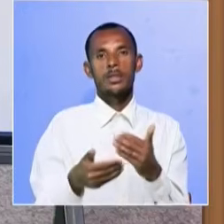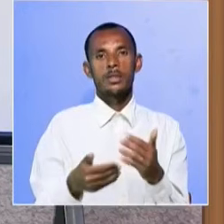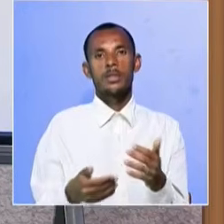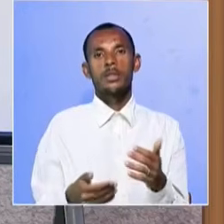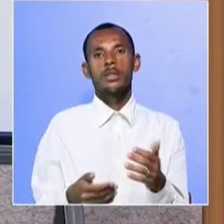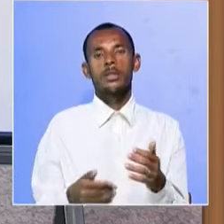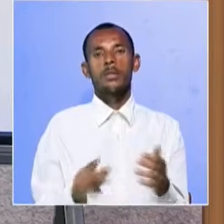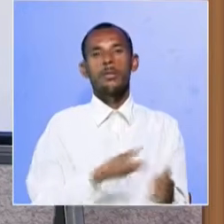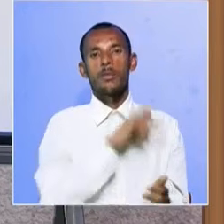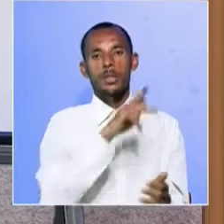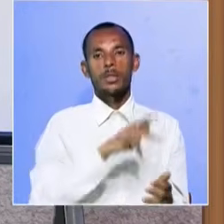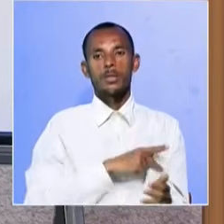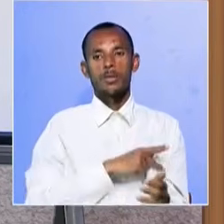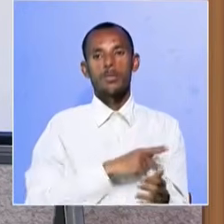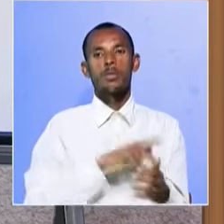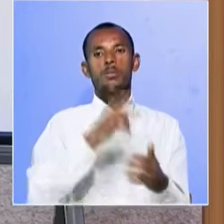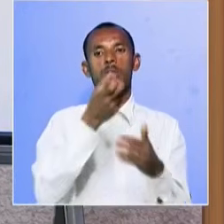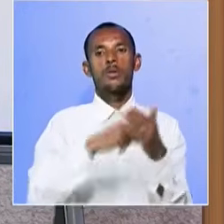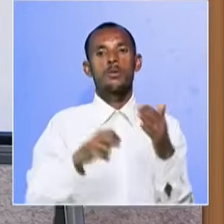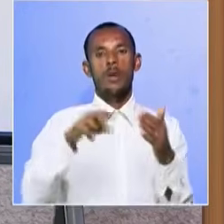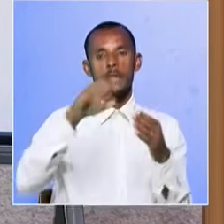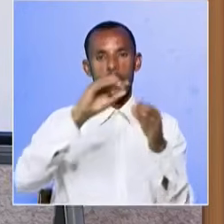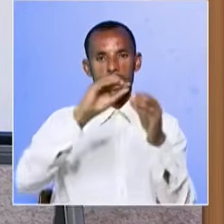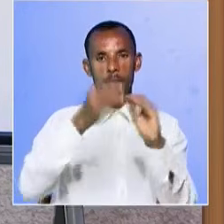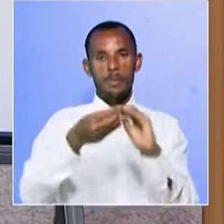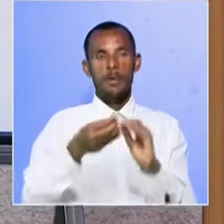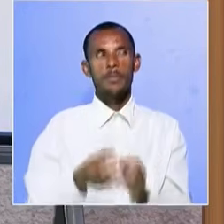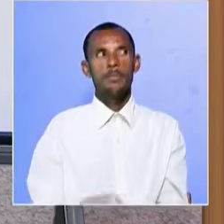the properties of product of rational numbers.